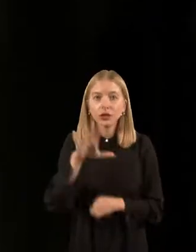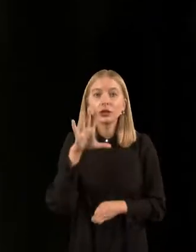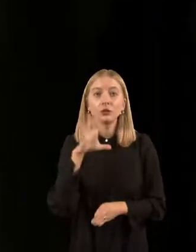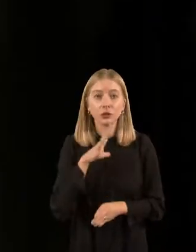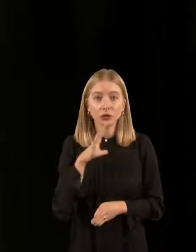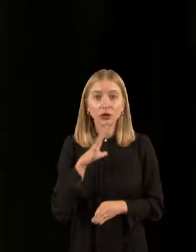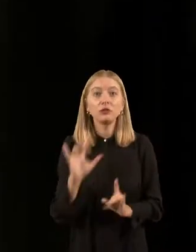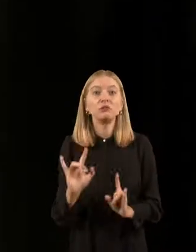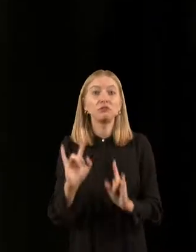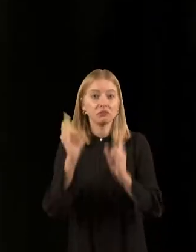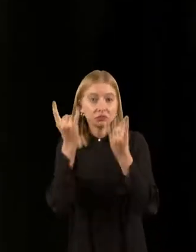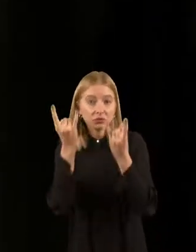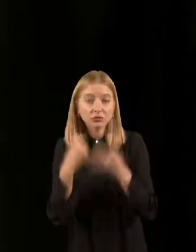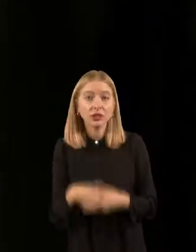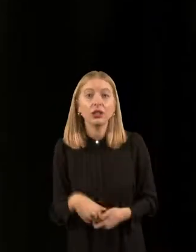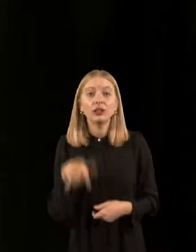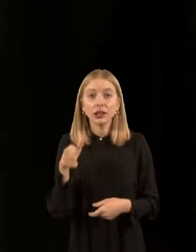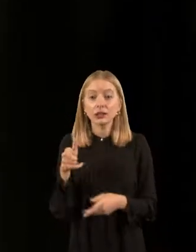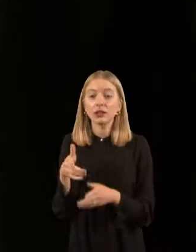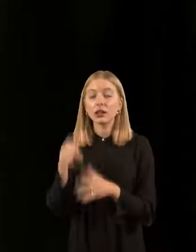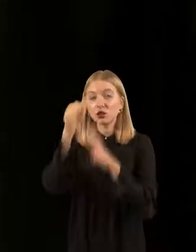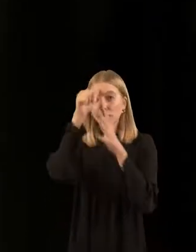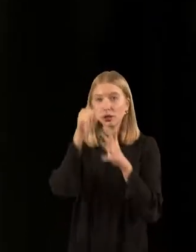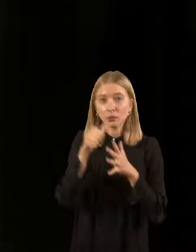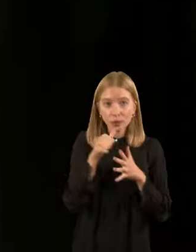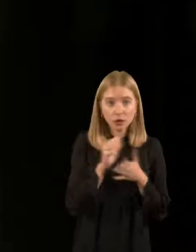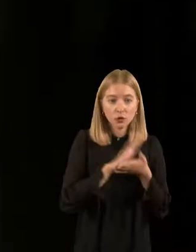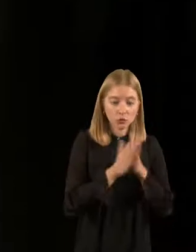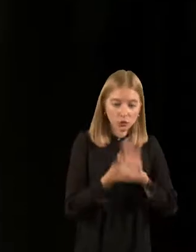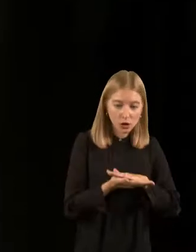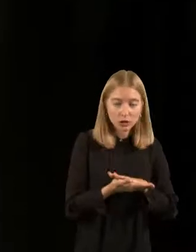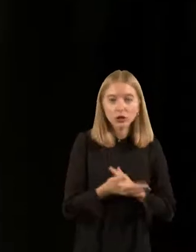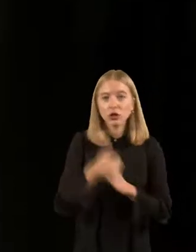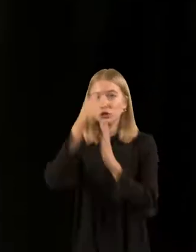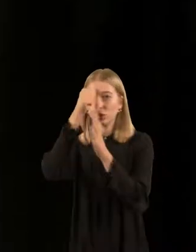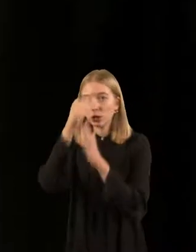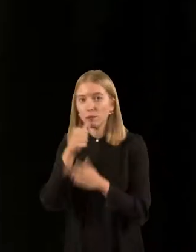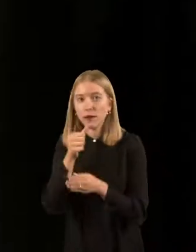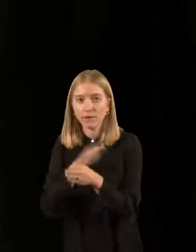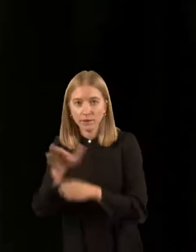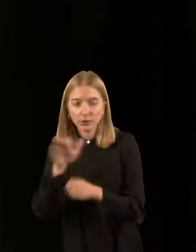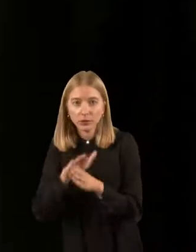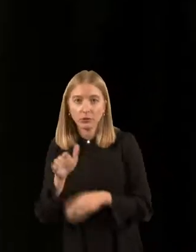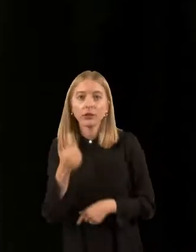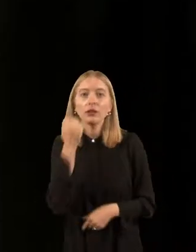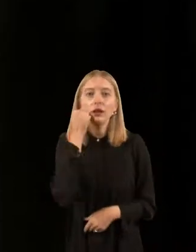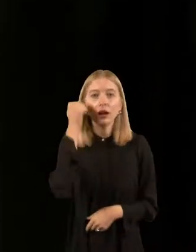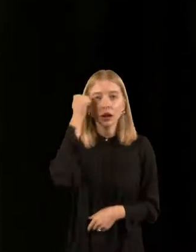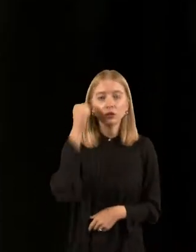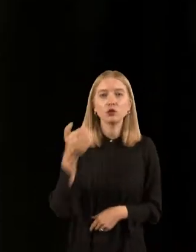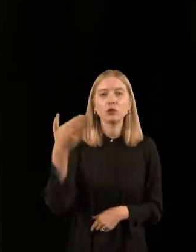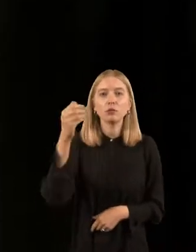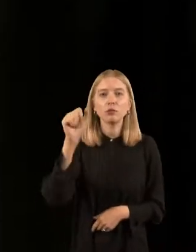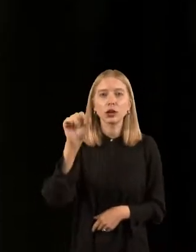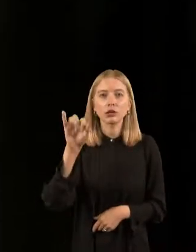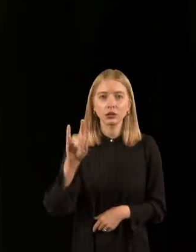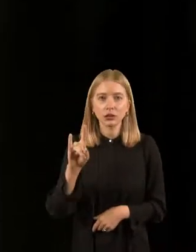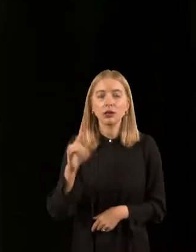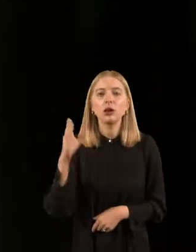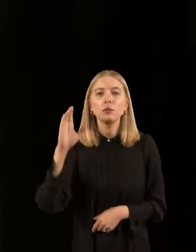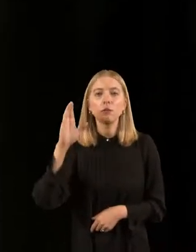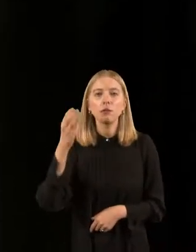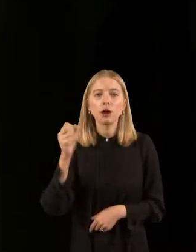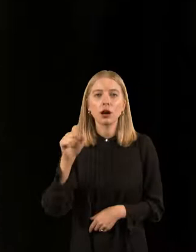that took place for nearly half a year. So, in relation to that, I would like to